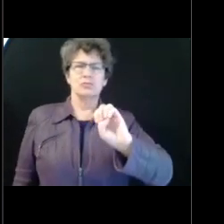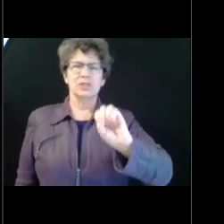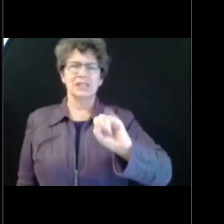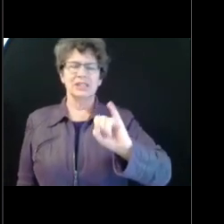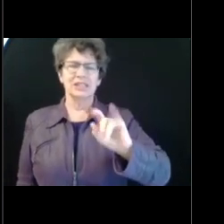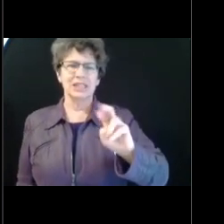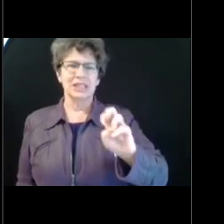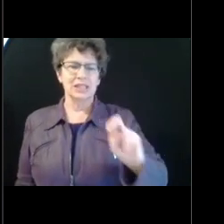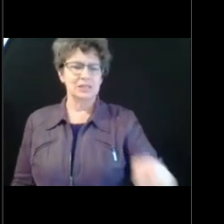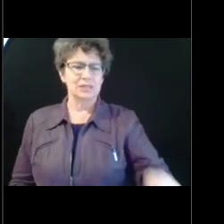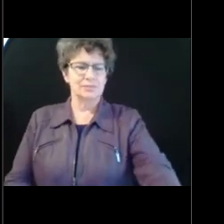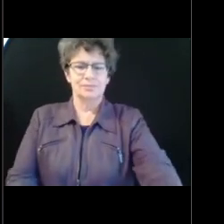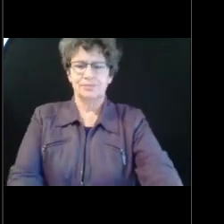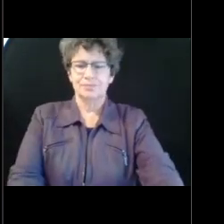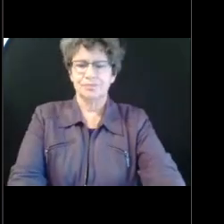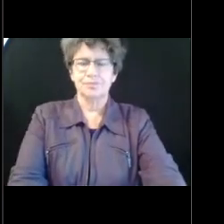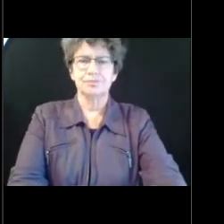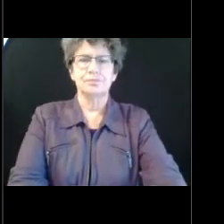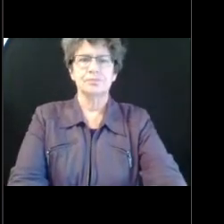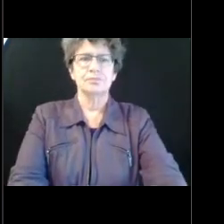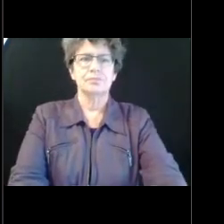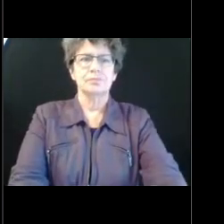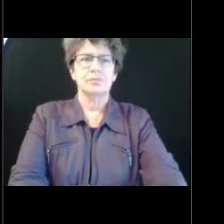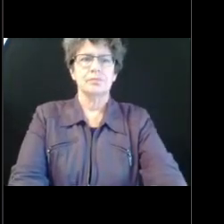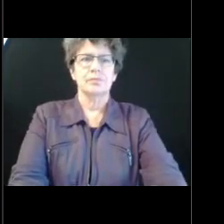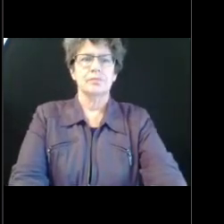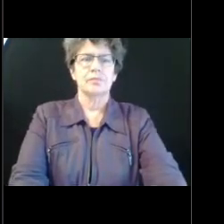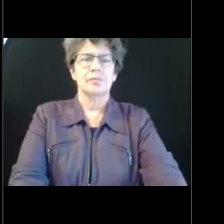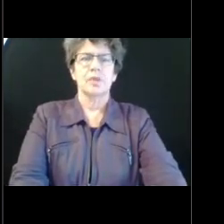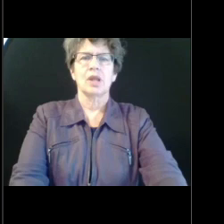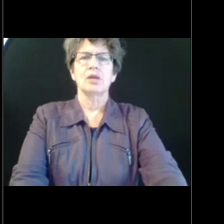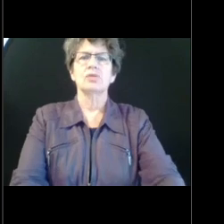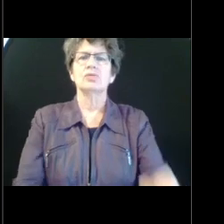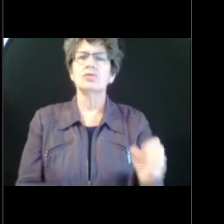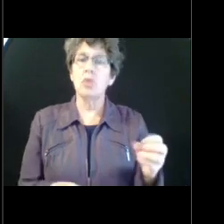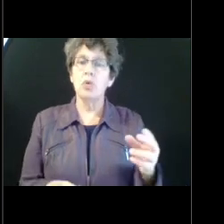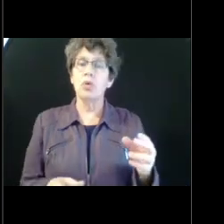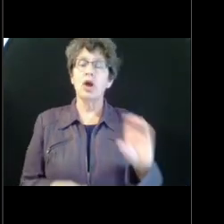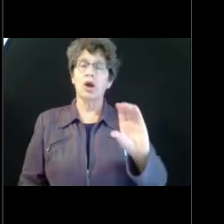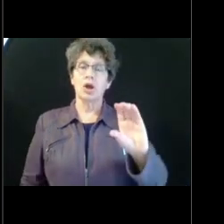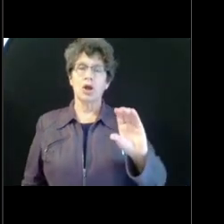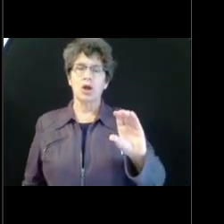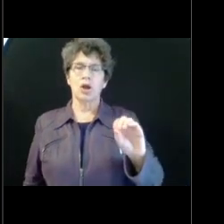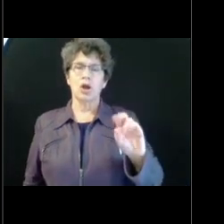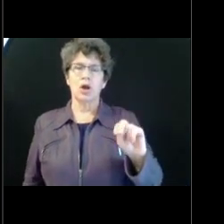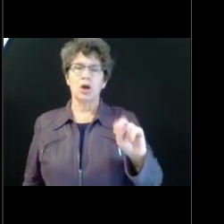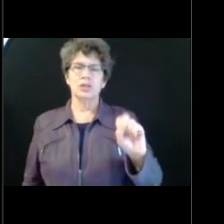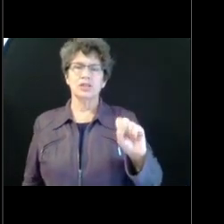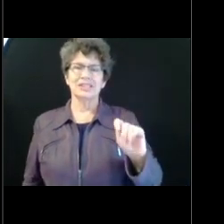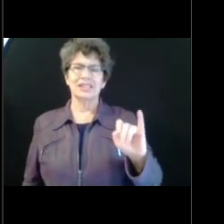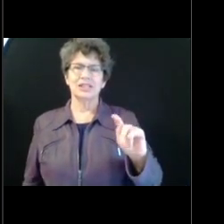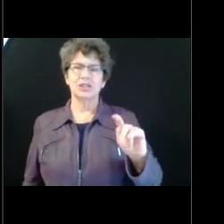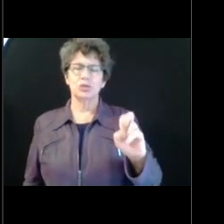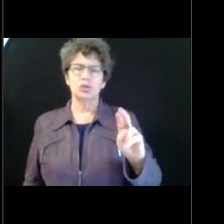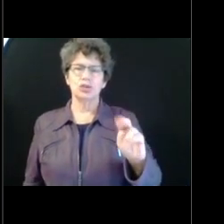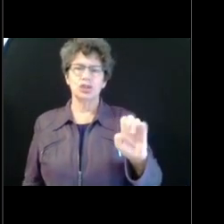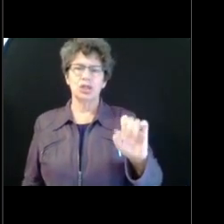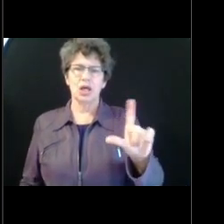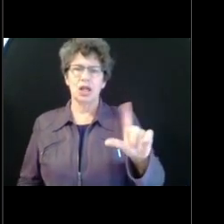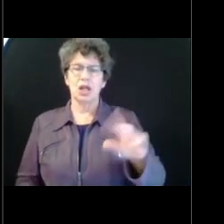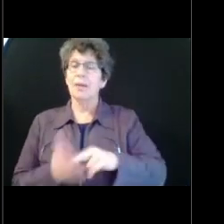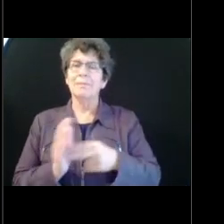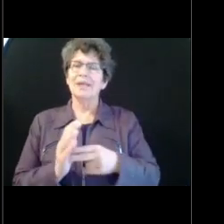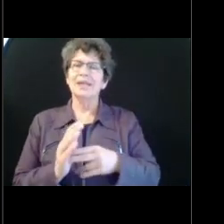Constitutional resilience, which is sort of having a positive temperament, and sociability, being responsive to